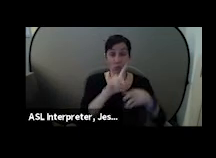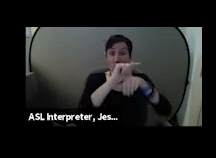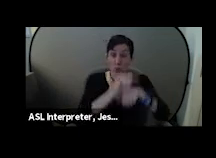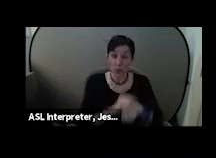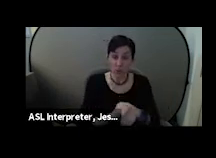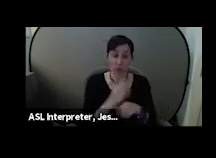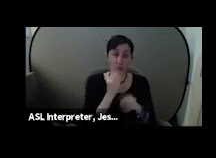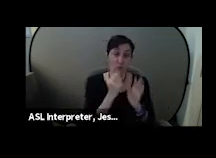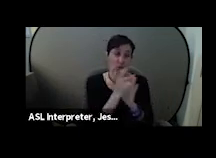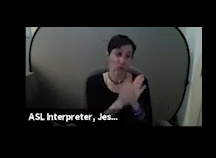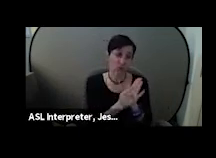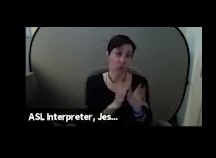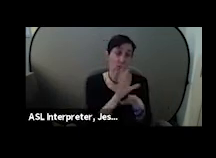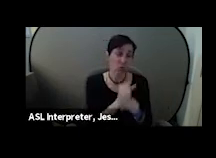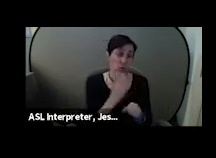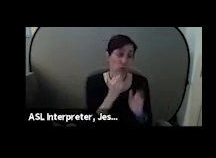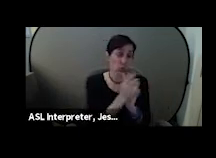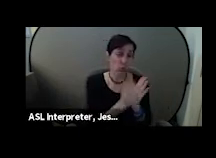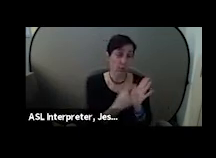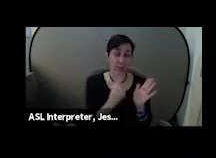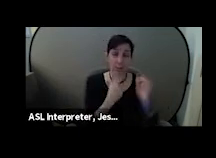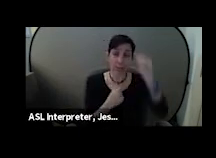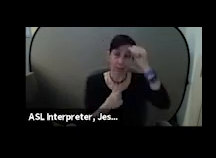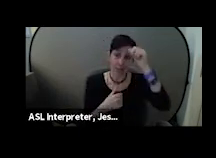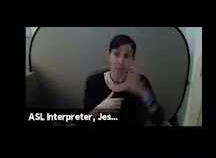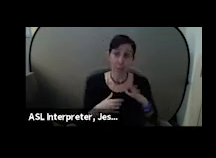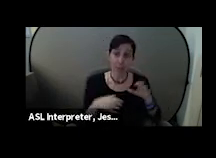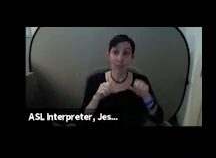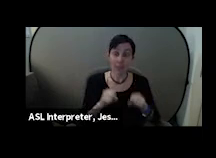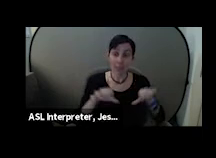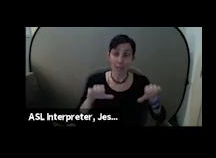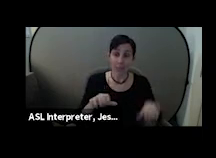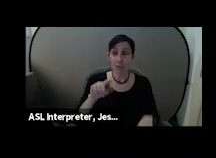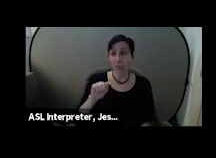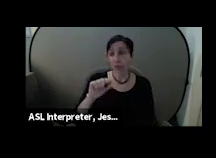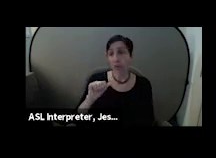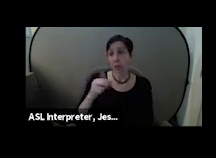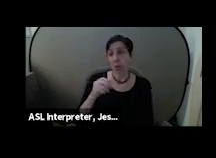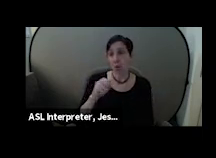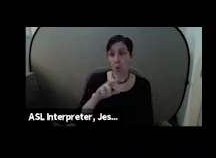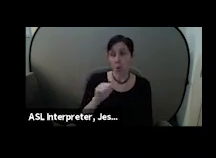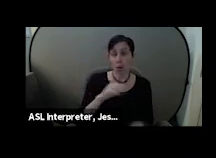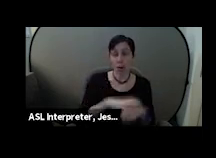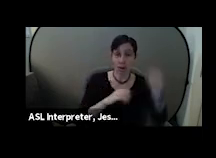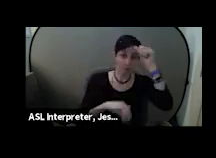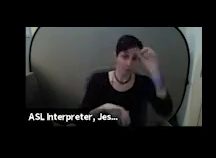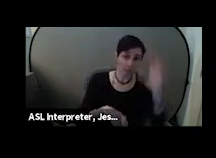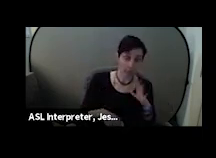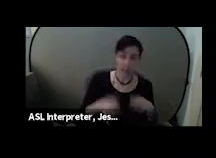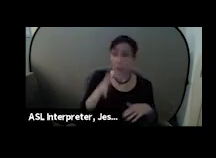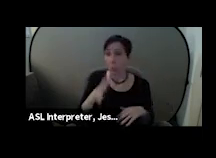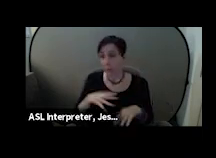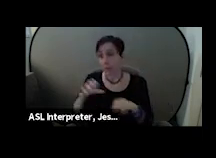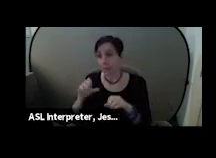Traditional halacha says that men can do Tahora on men, women can do tahora on